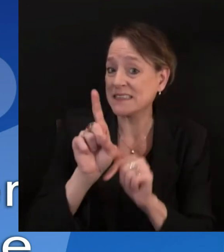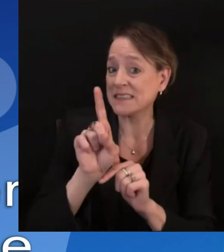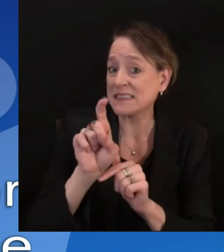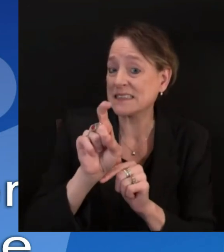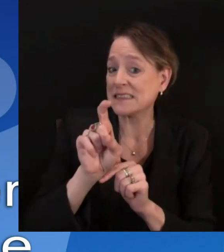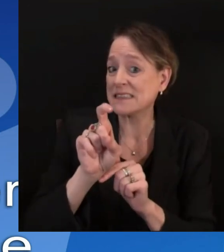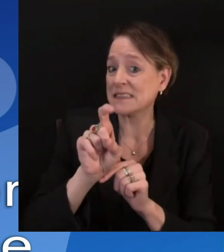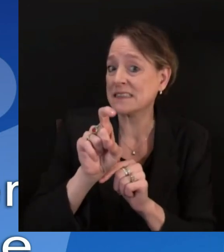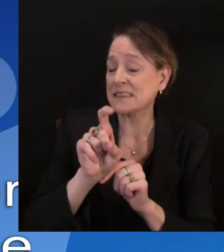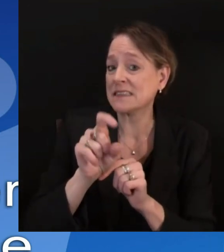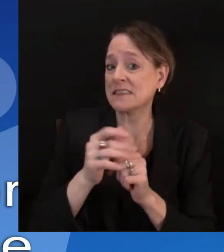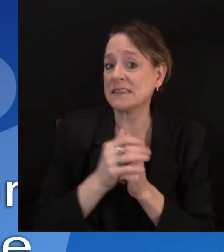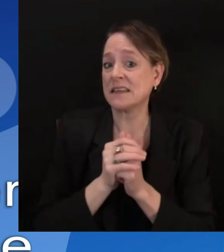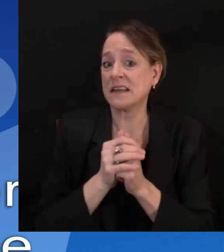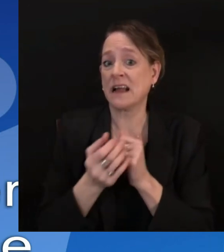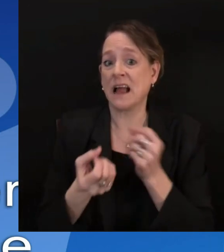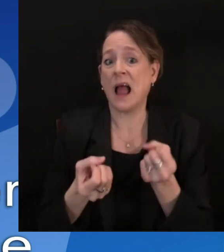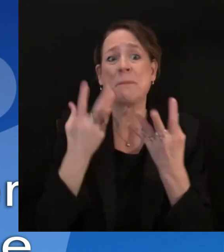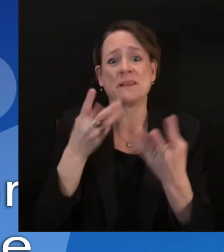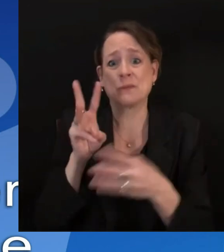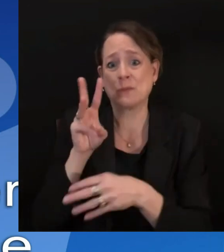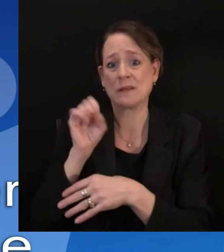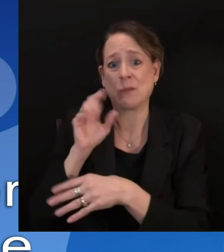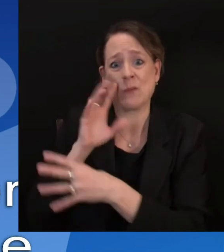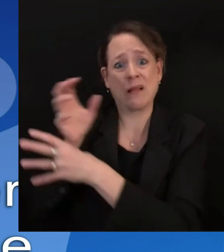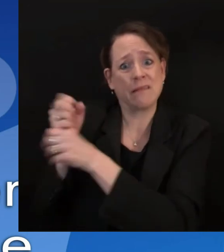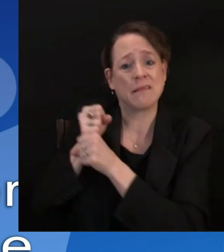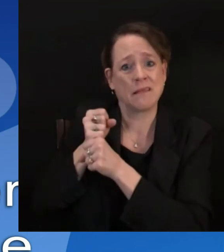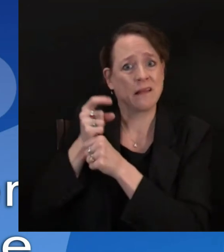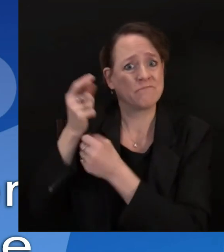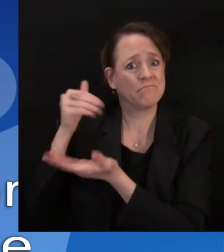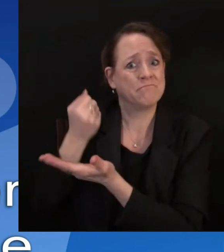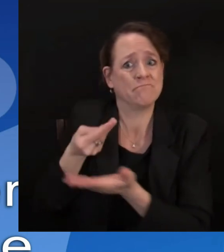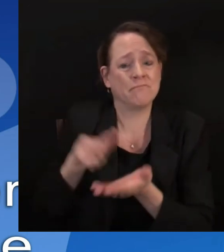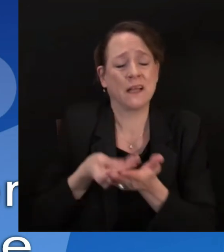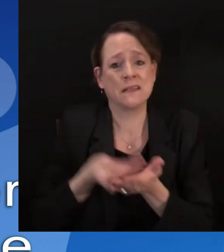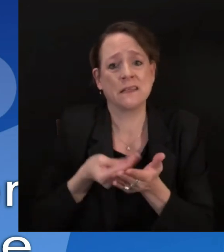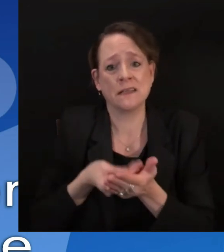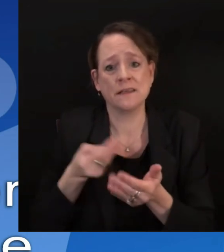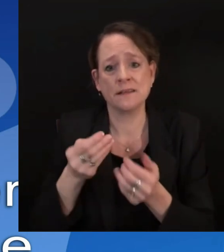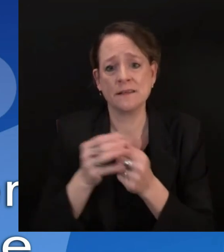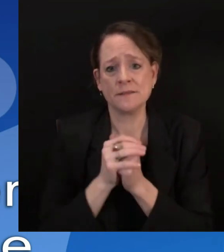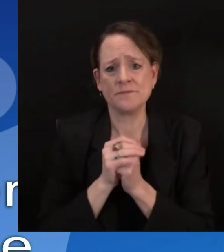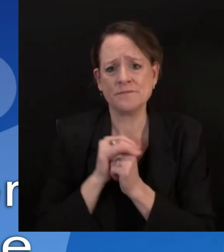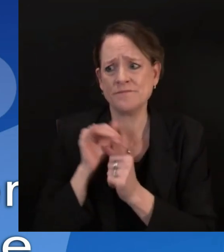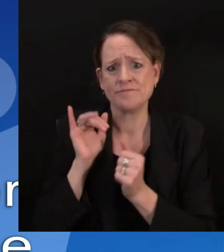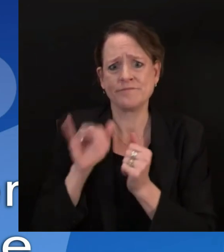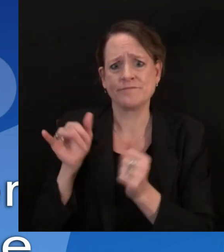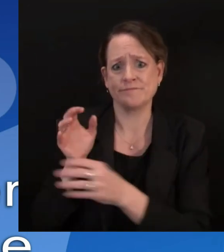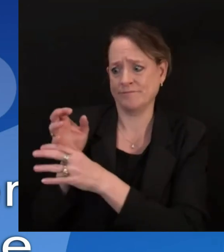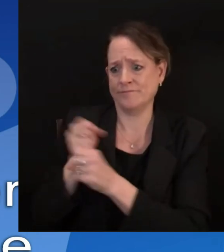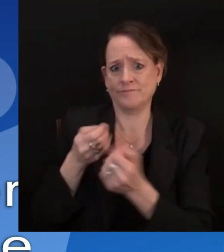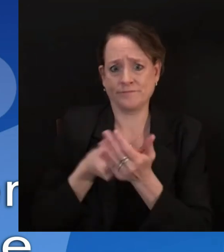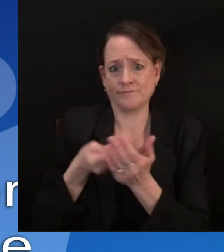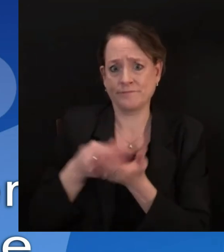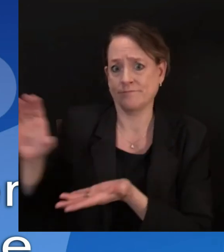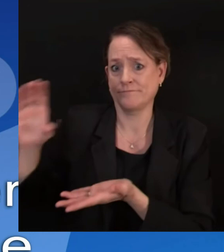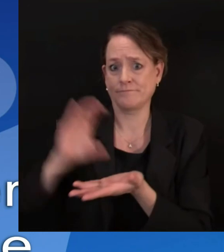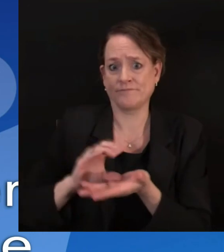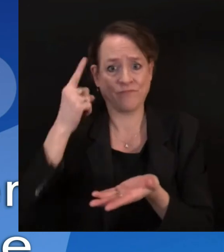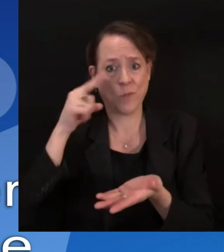to get? And how does the money allocated to states, for Wisconsin specifically, affect